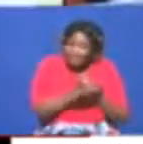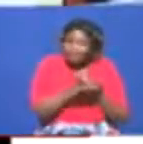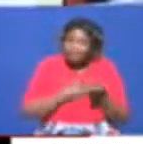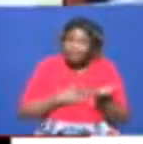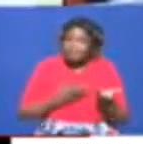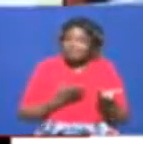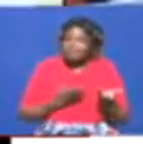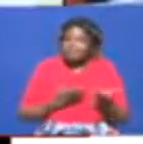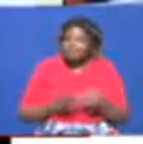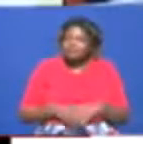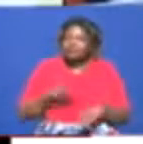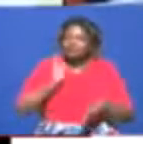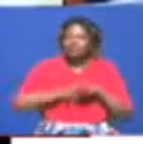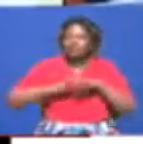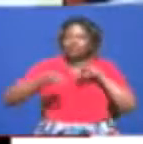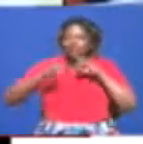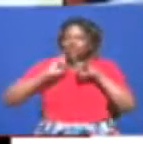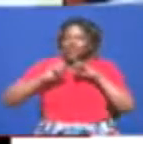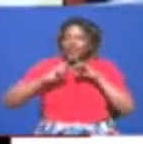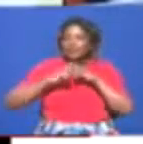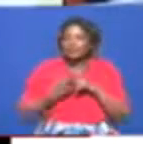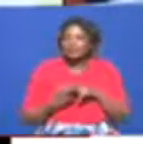to speak out and begin to